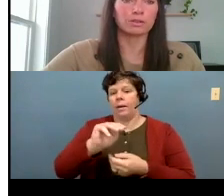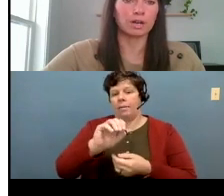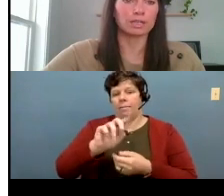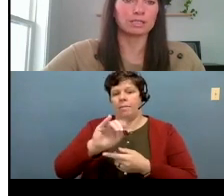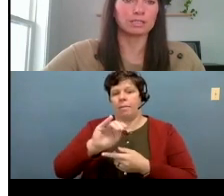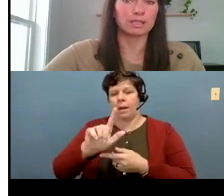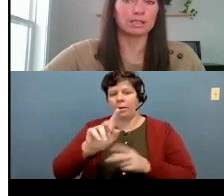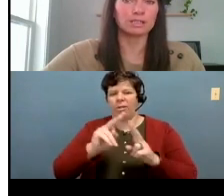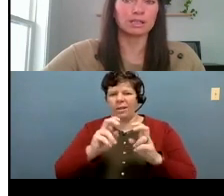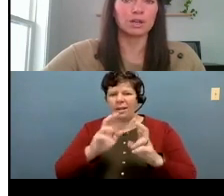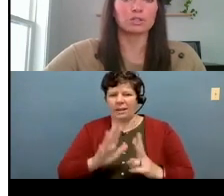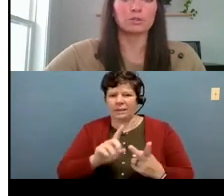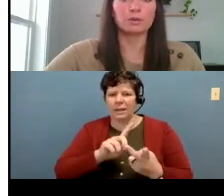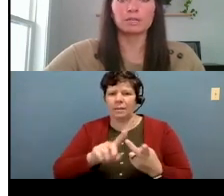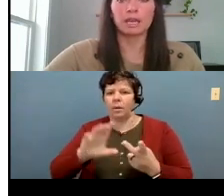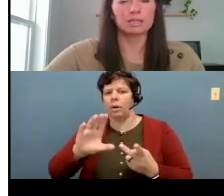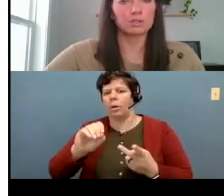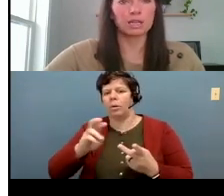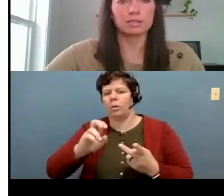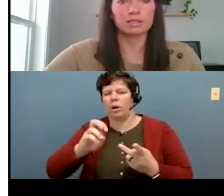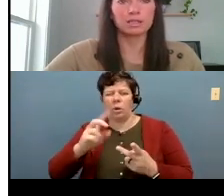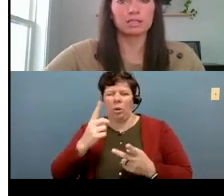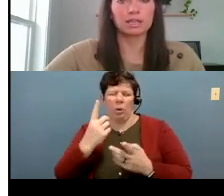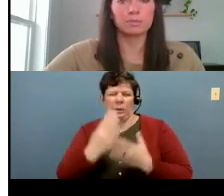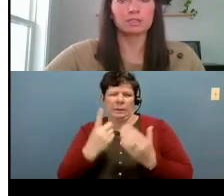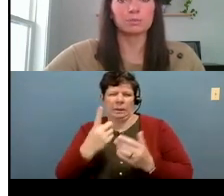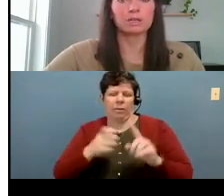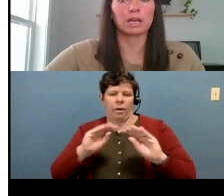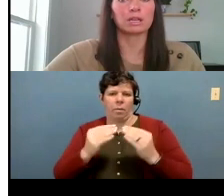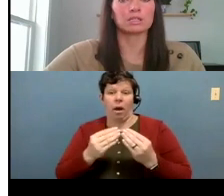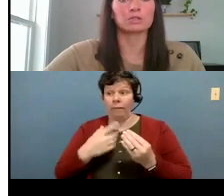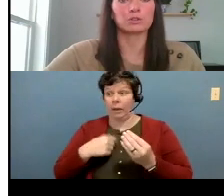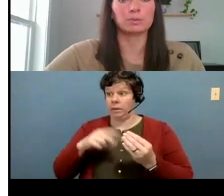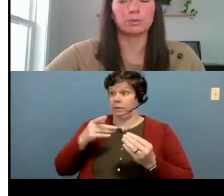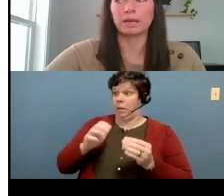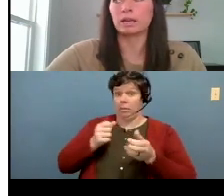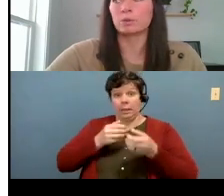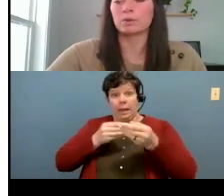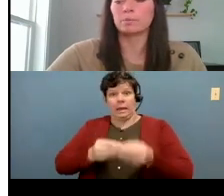their authorized designees. So the public can't enter cases into this database, but again, it is searchable by anyone.